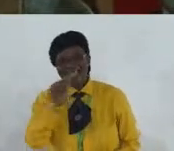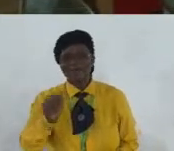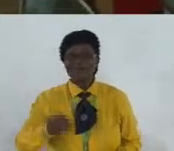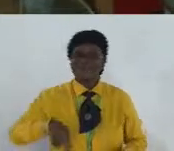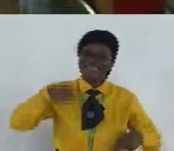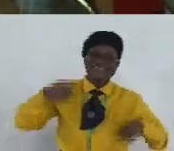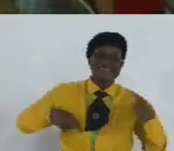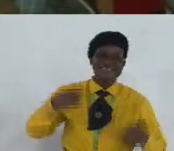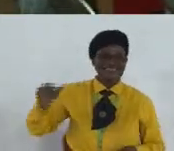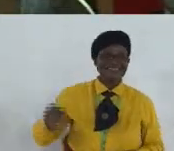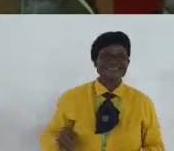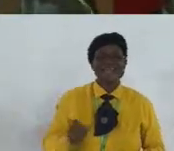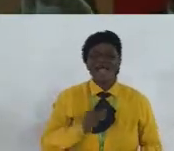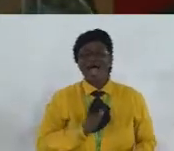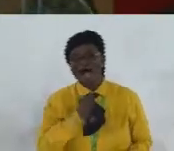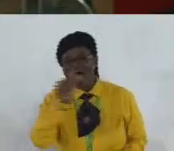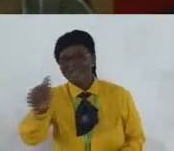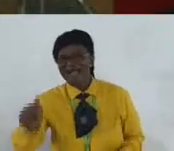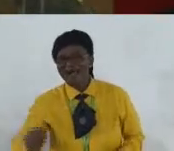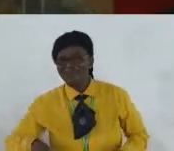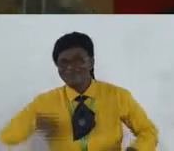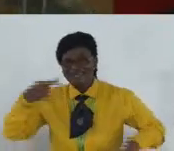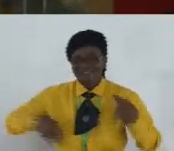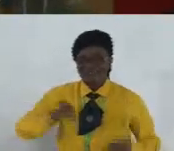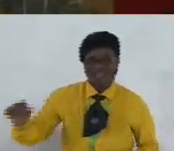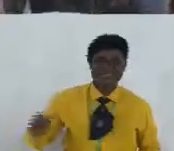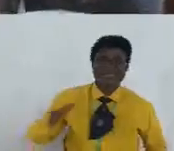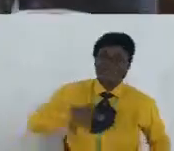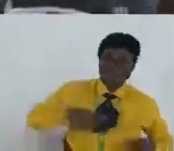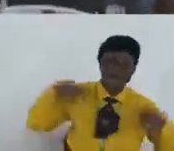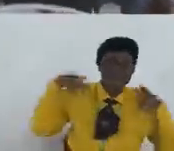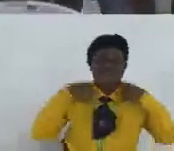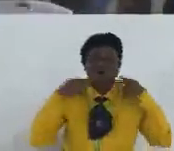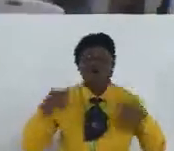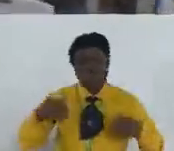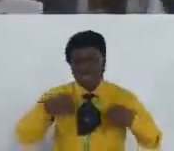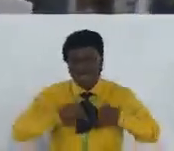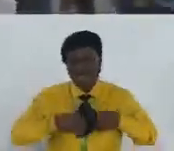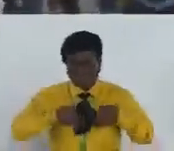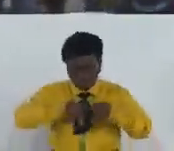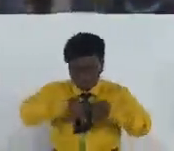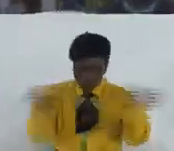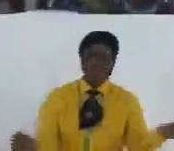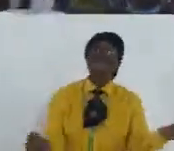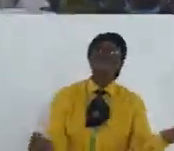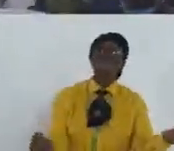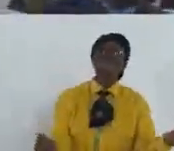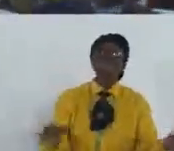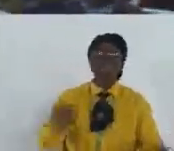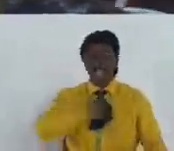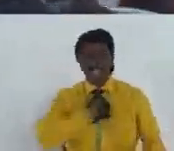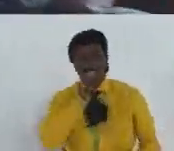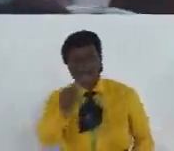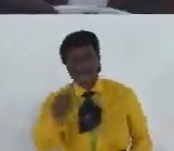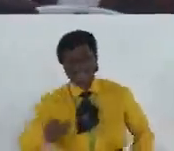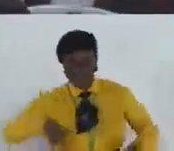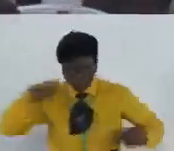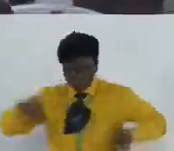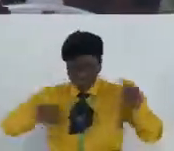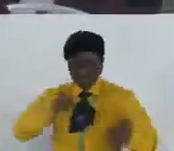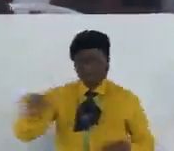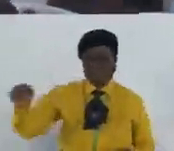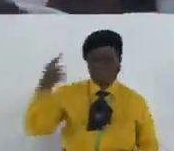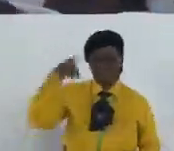born again. Hallelujah. I am rejoicing, my yokes have been broken. I